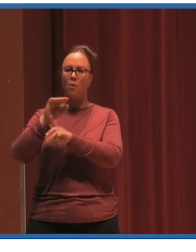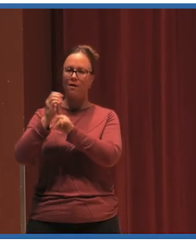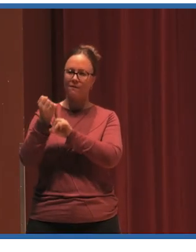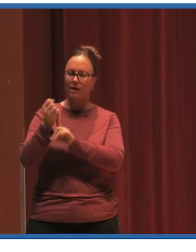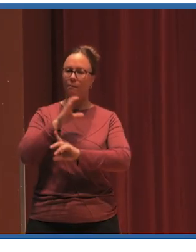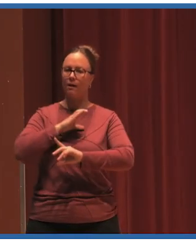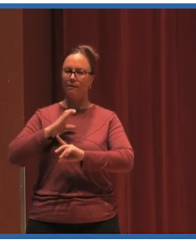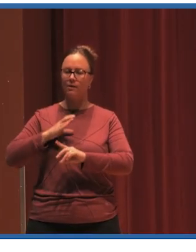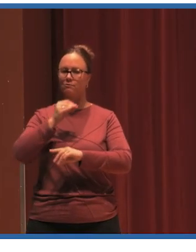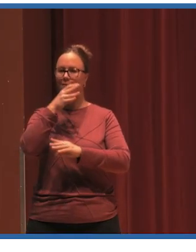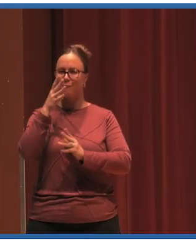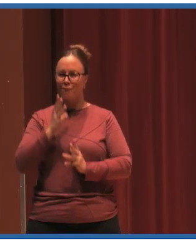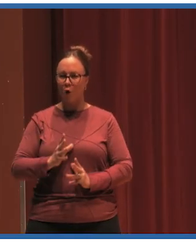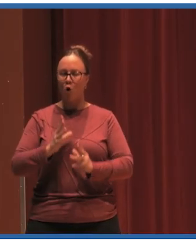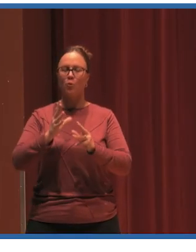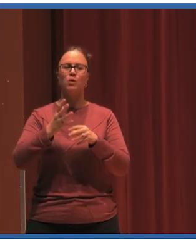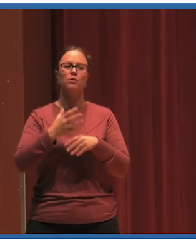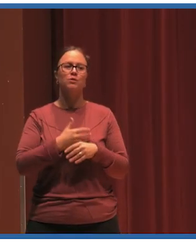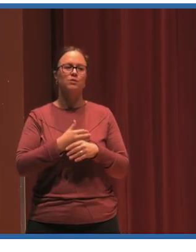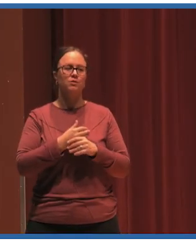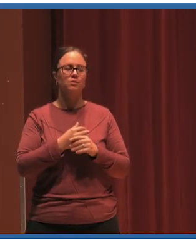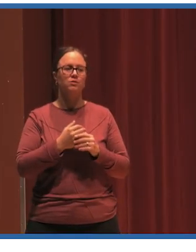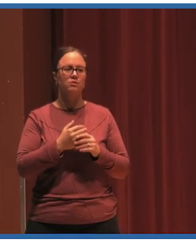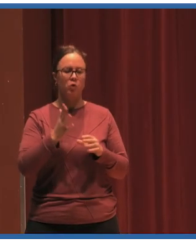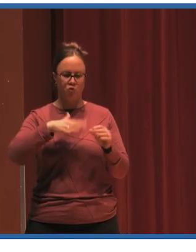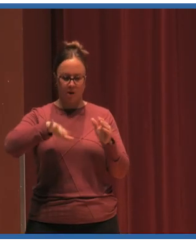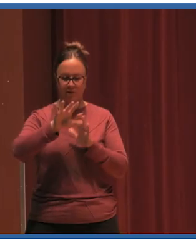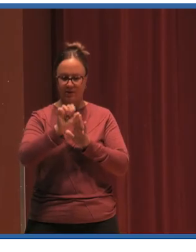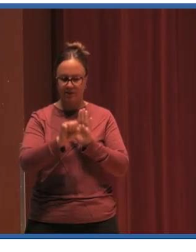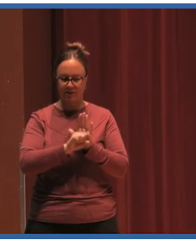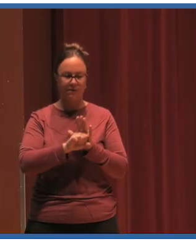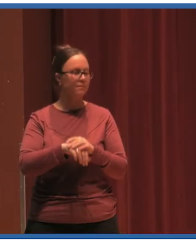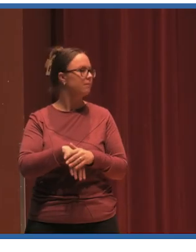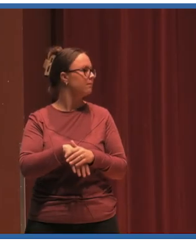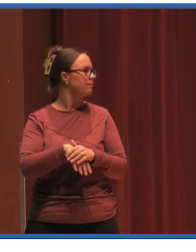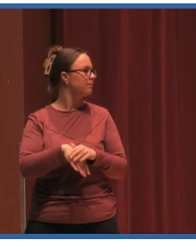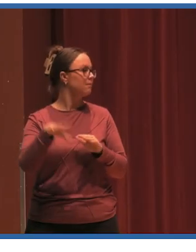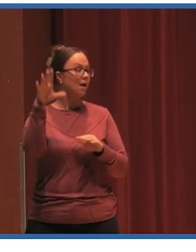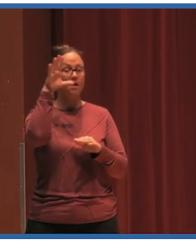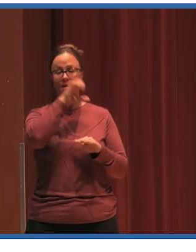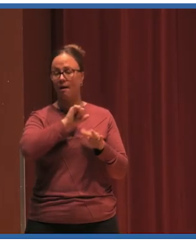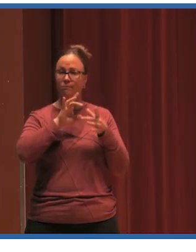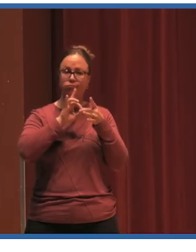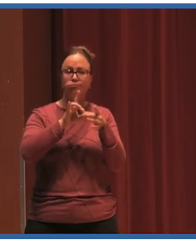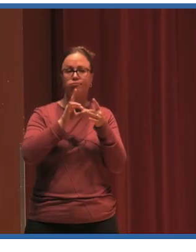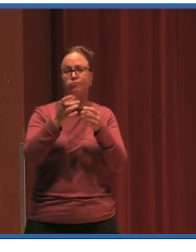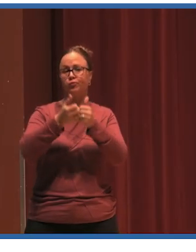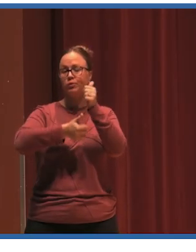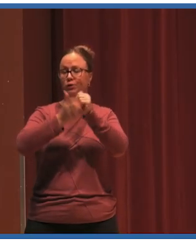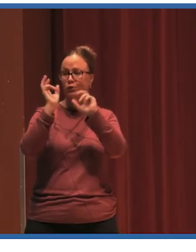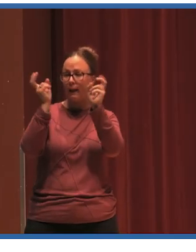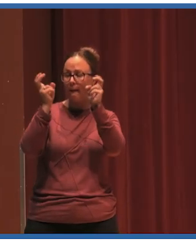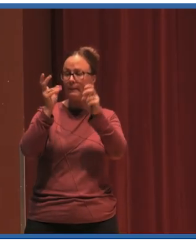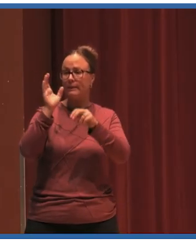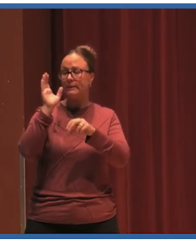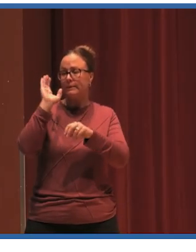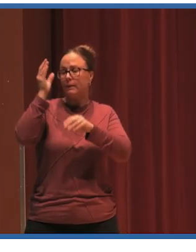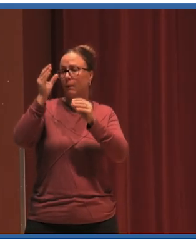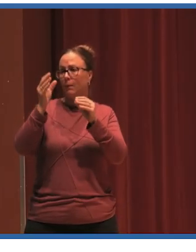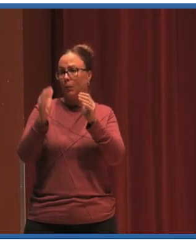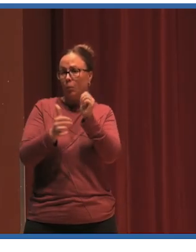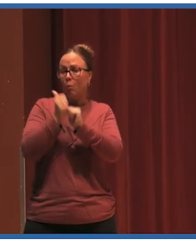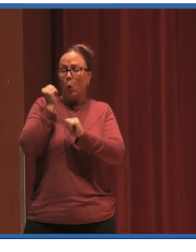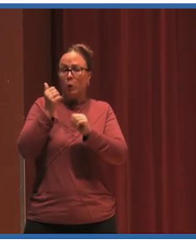in hosting listening sessions around the state. And I guess in terms of which topic seems most urgent,